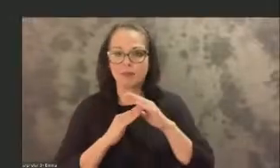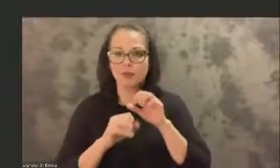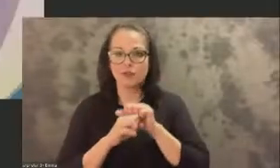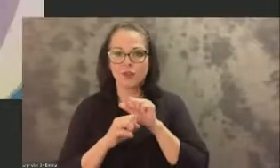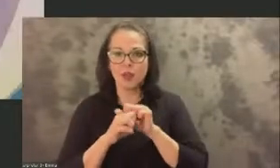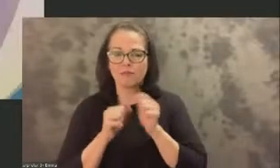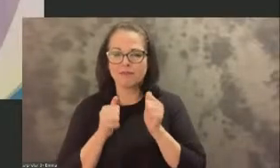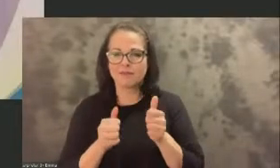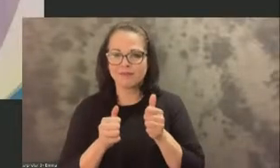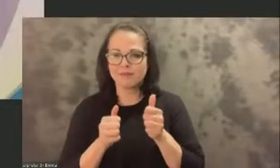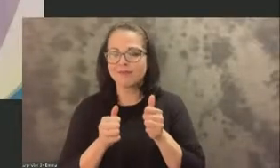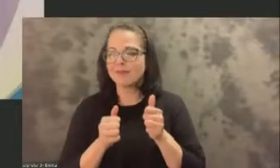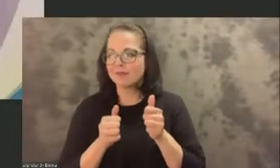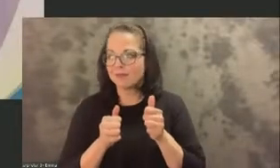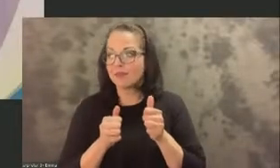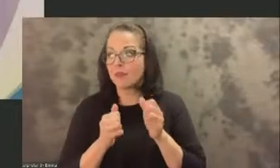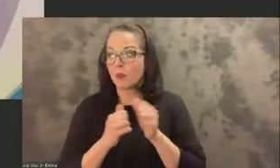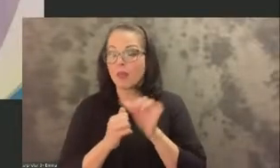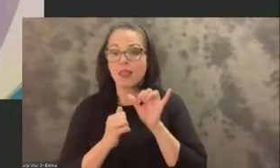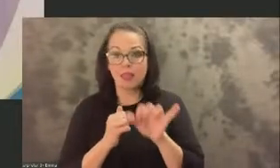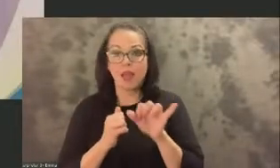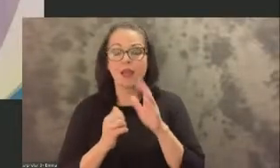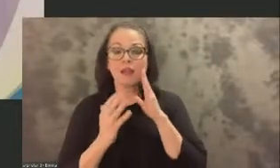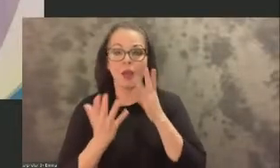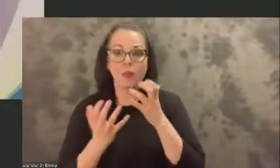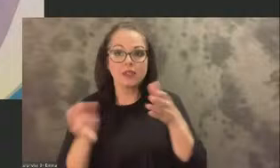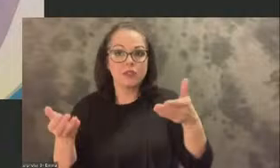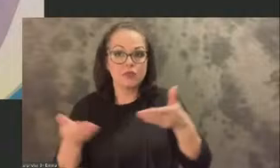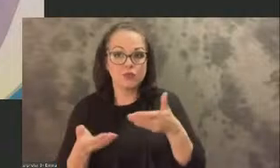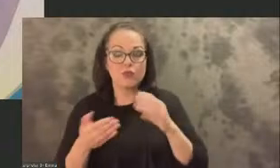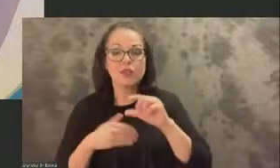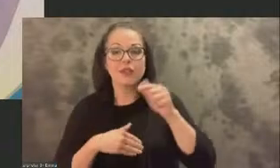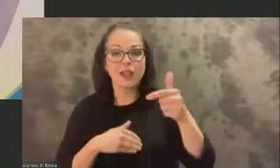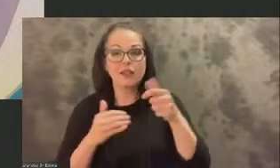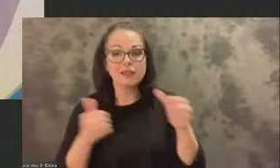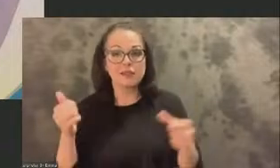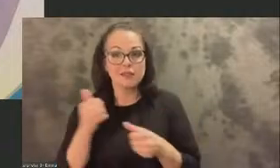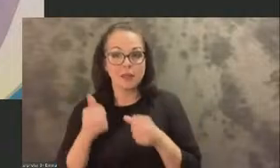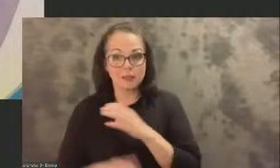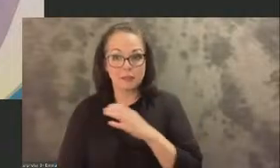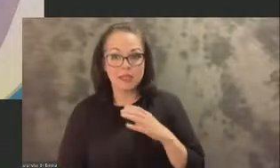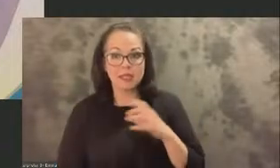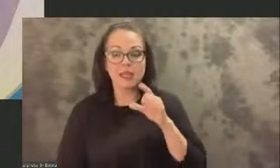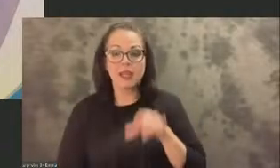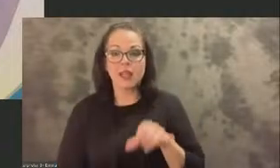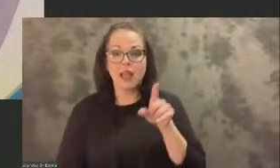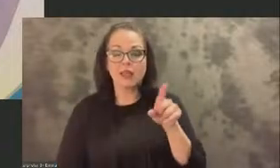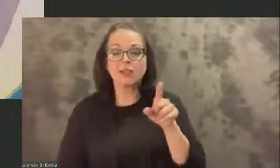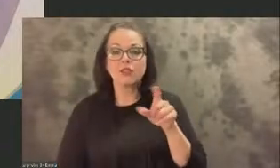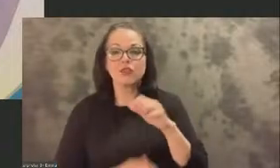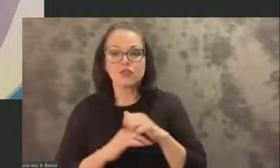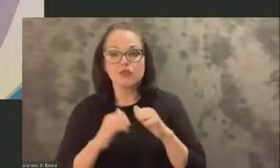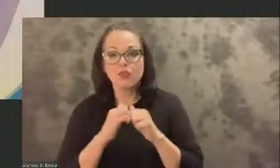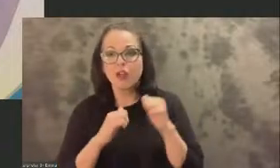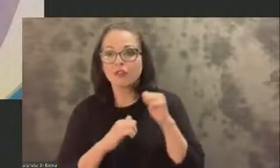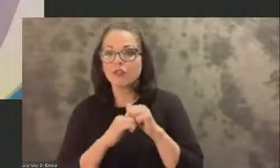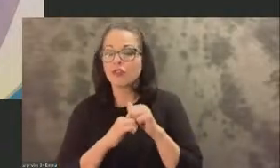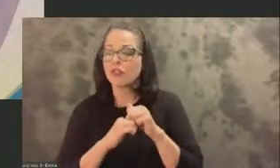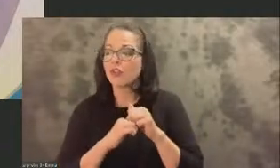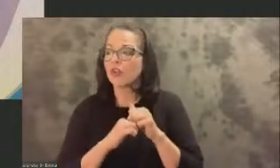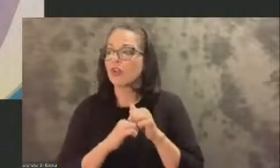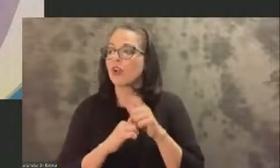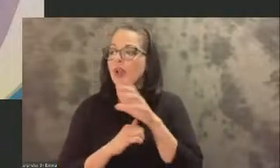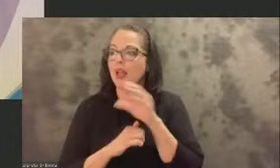you. And with that, I would like to introduce our next subcommittee, and that is Structural Drivers